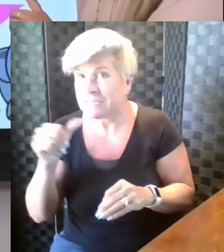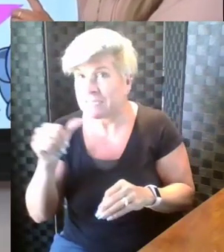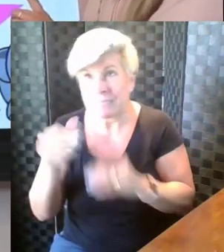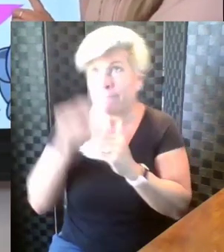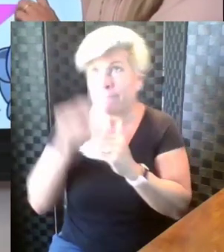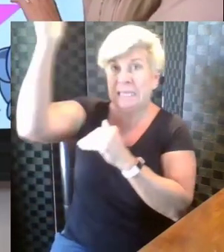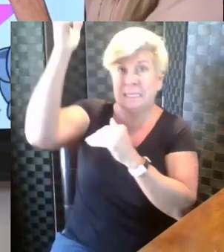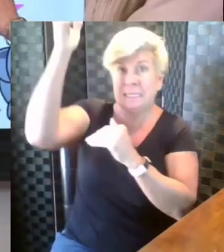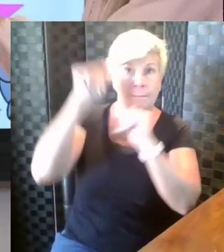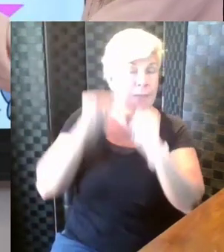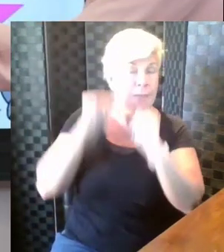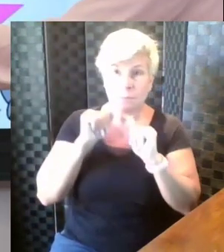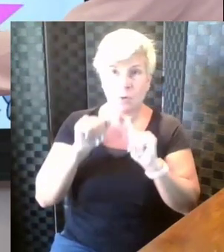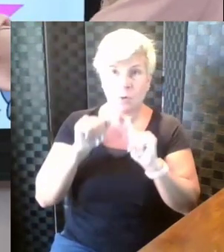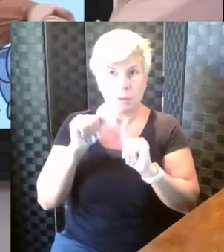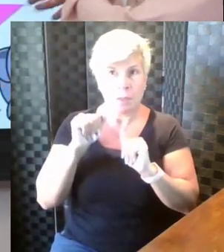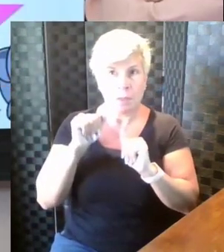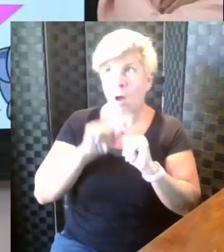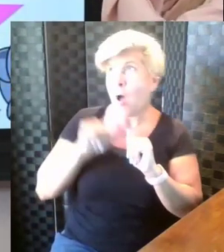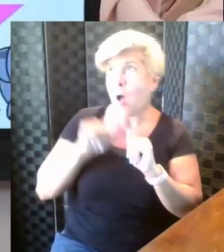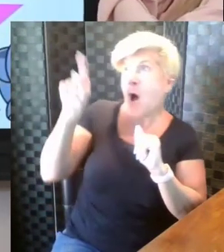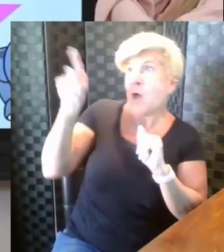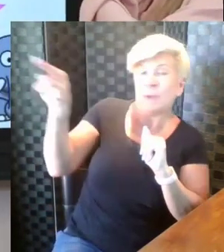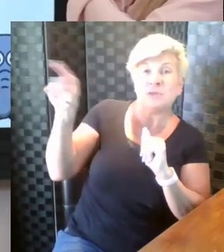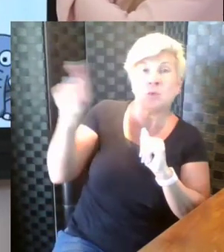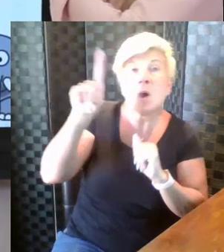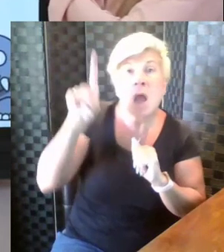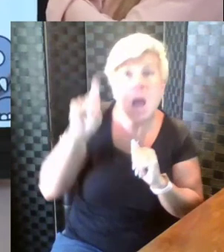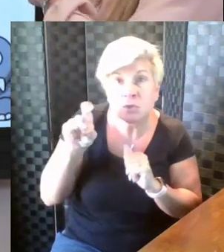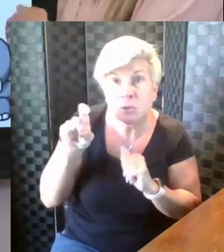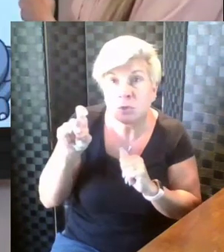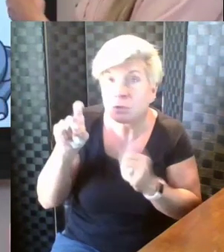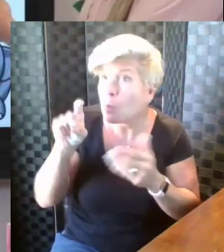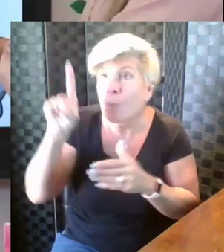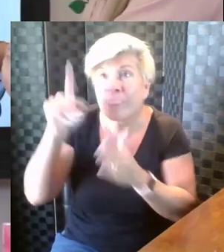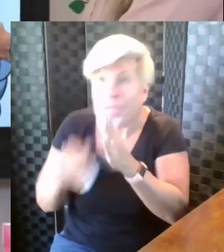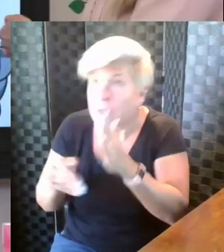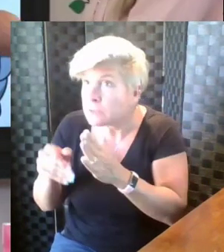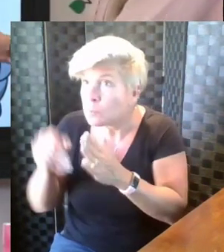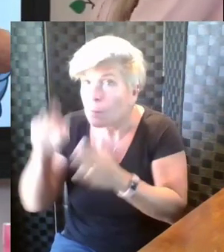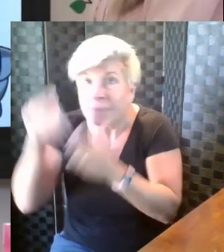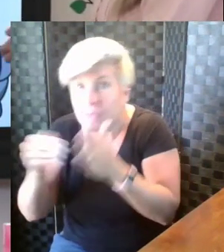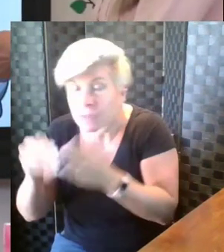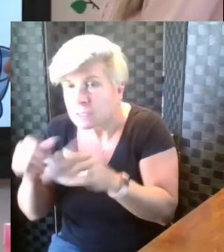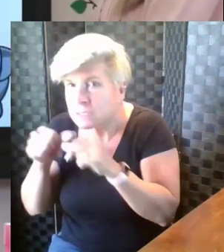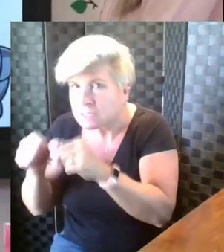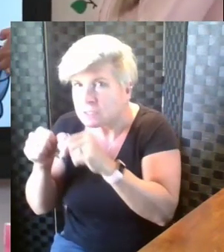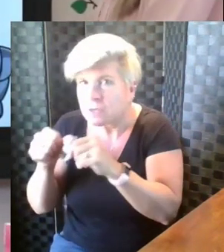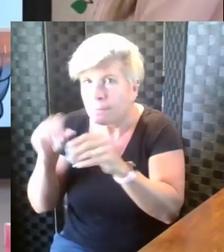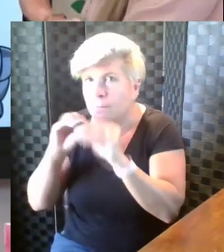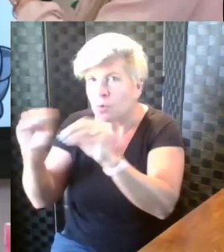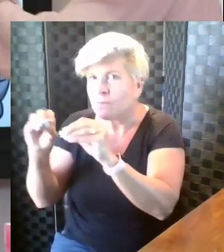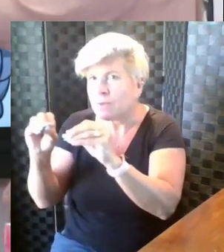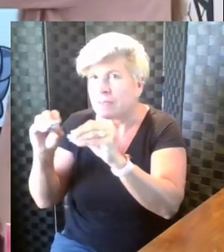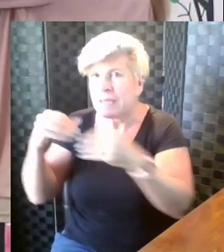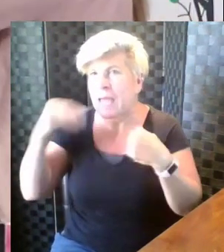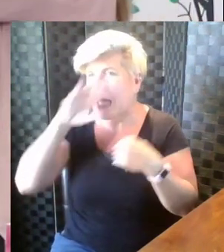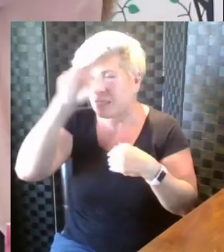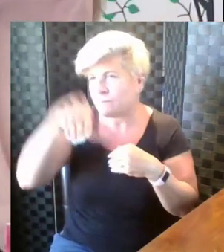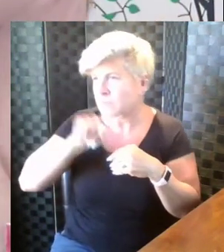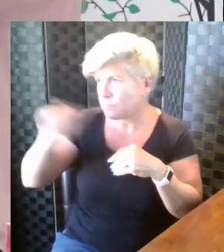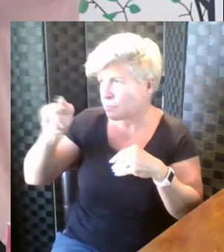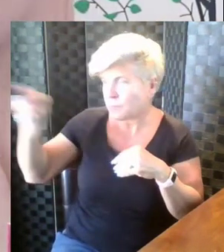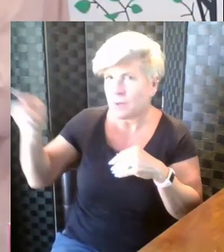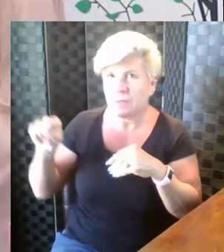could come up with. We could think of all the way to 100 if we wanted to, or even further. And we would just keep moving that elephant to the right. And same with